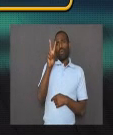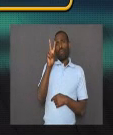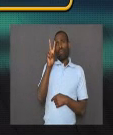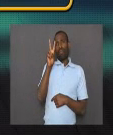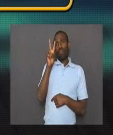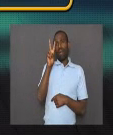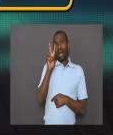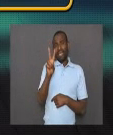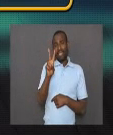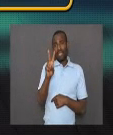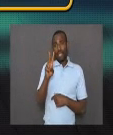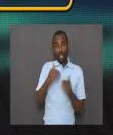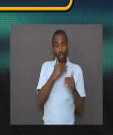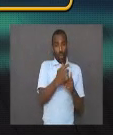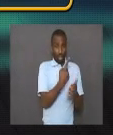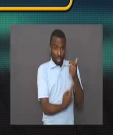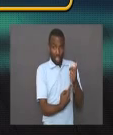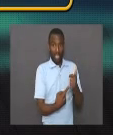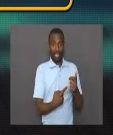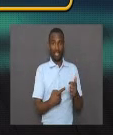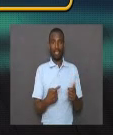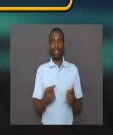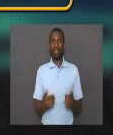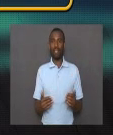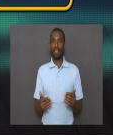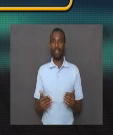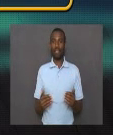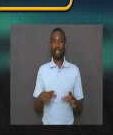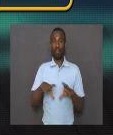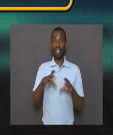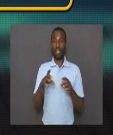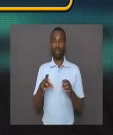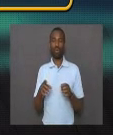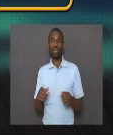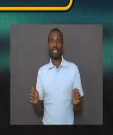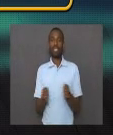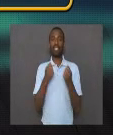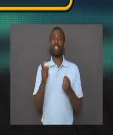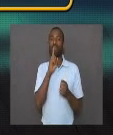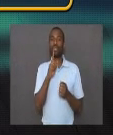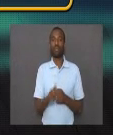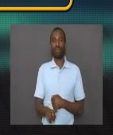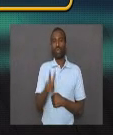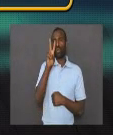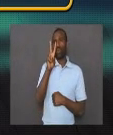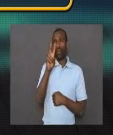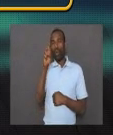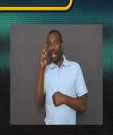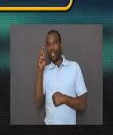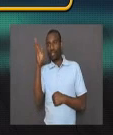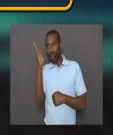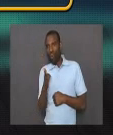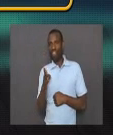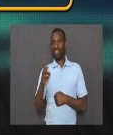same side is equal to 2x over v.